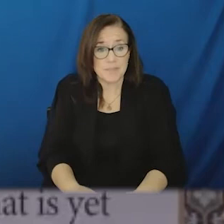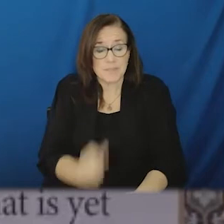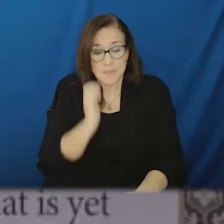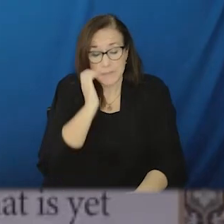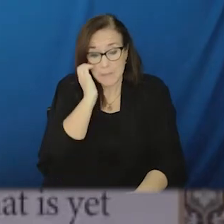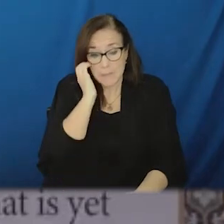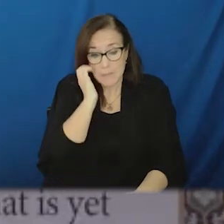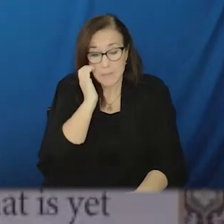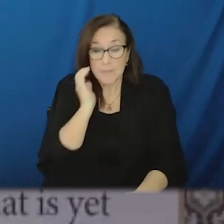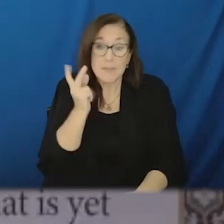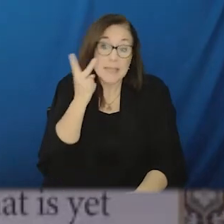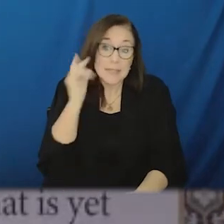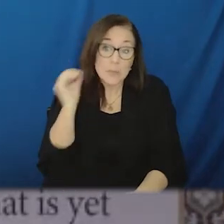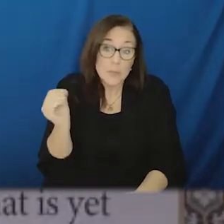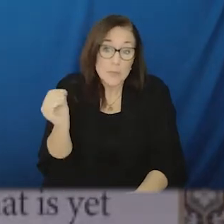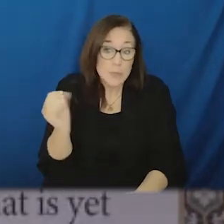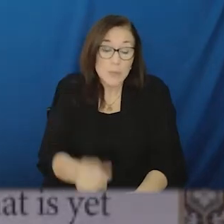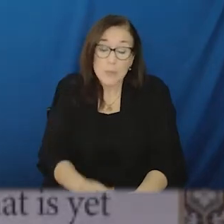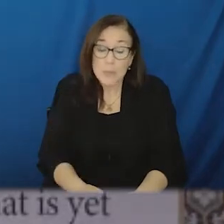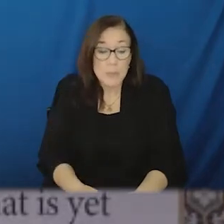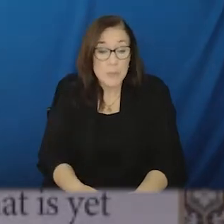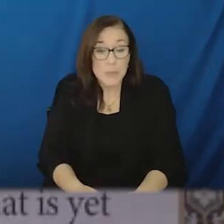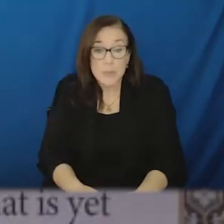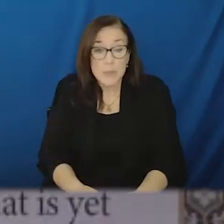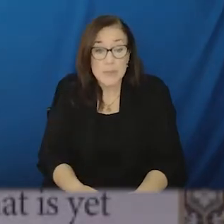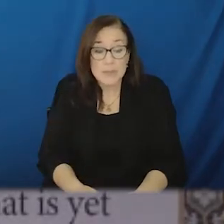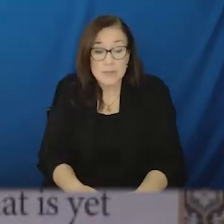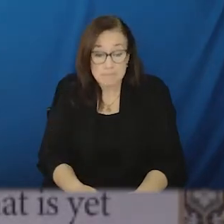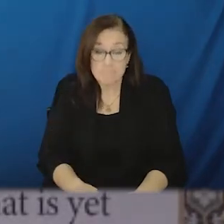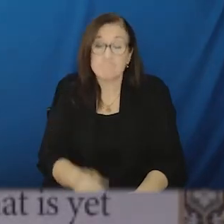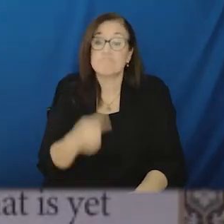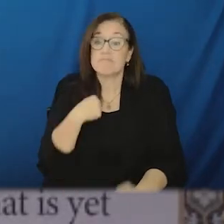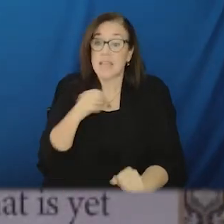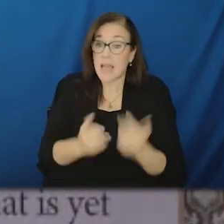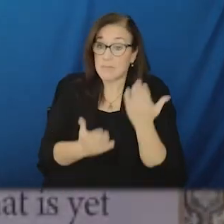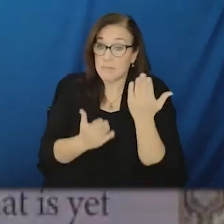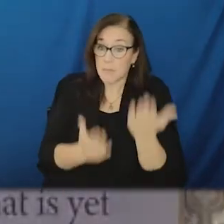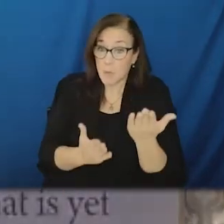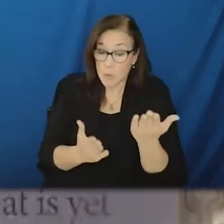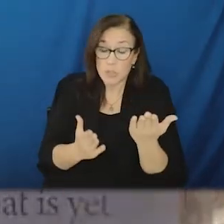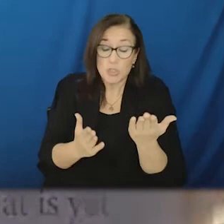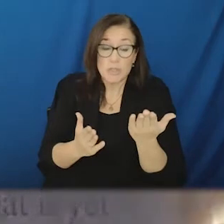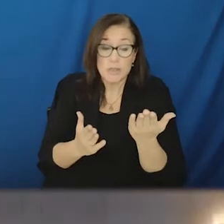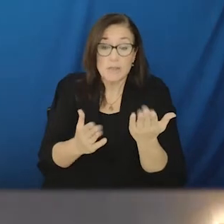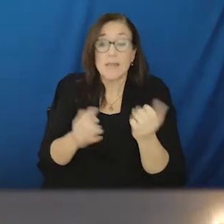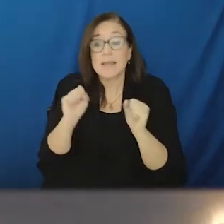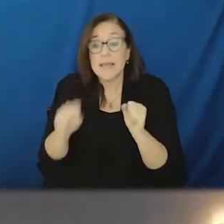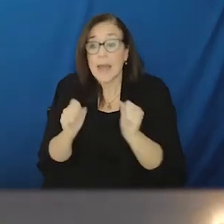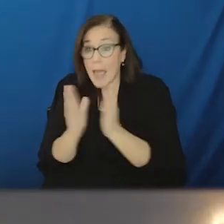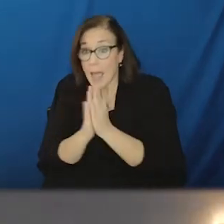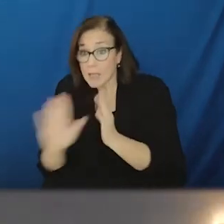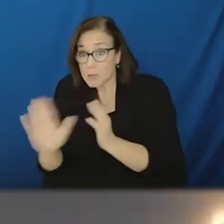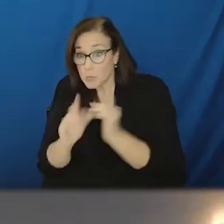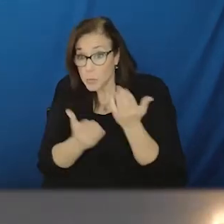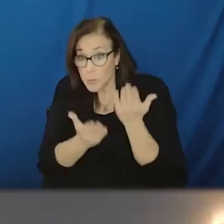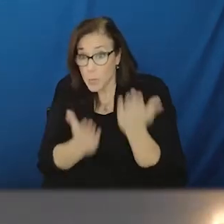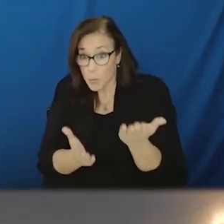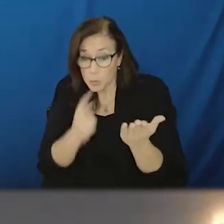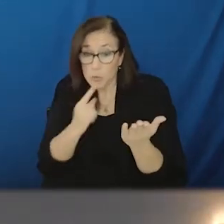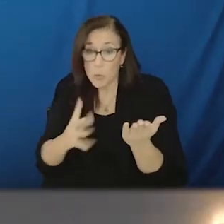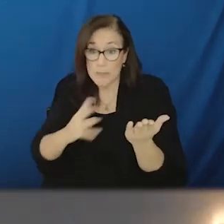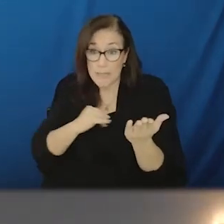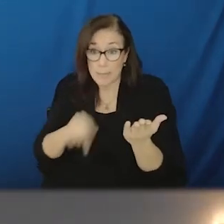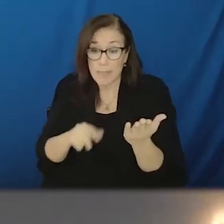I see none. So with that in mind, may I have a motion to accept the consent agenda as proposed?